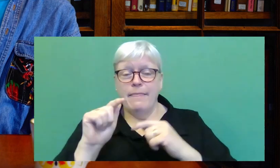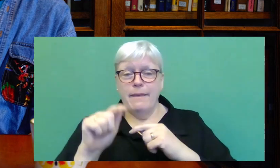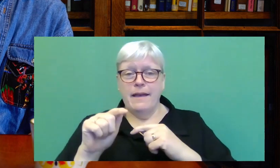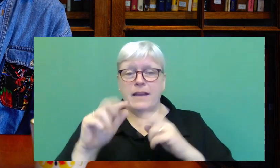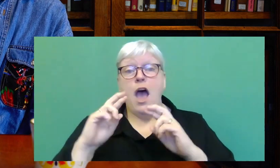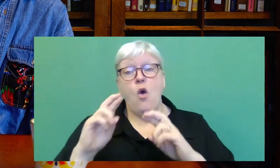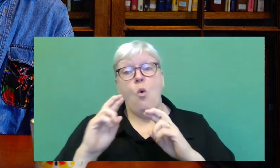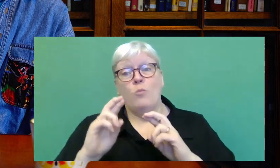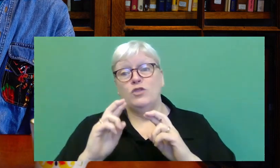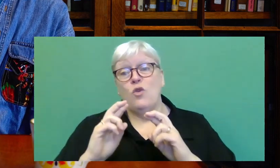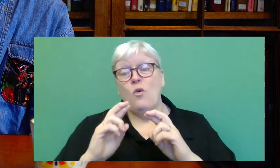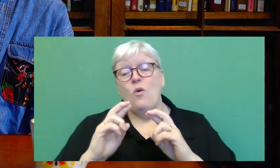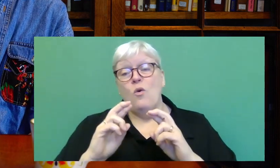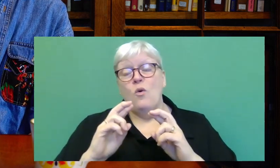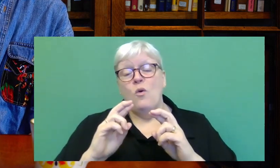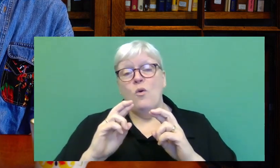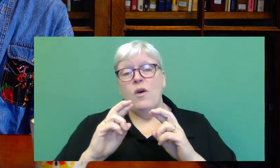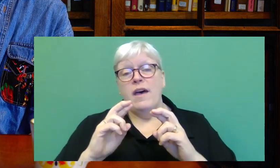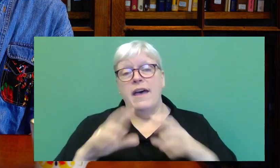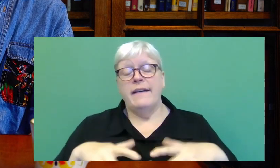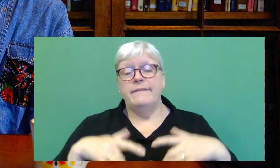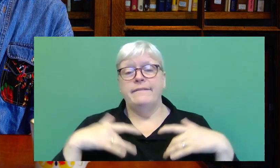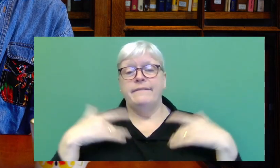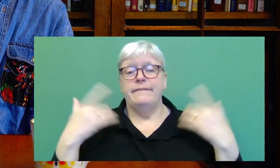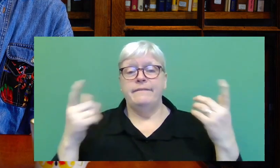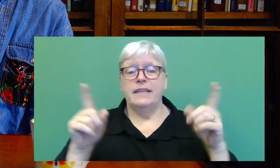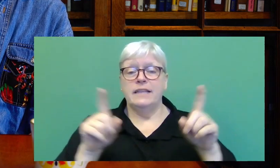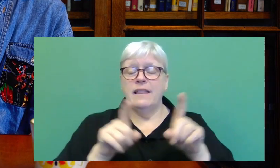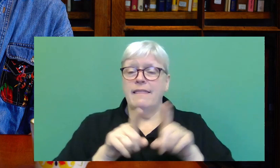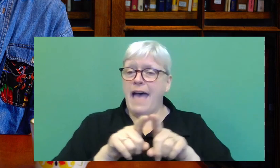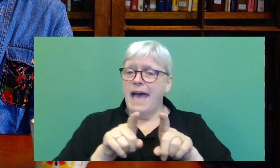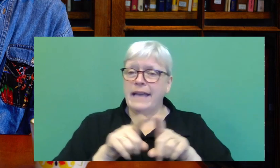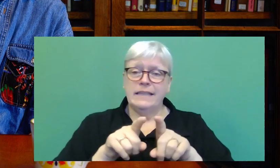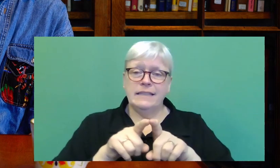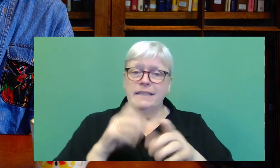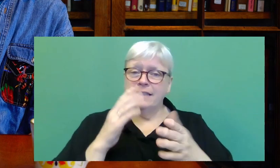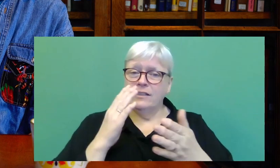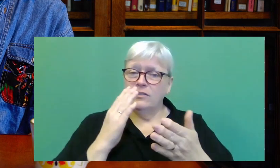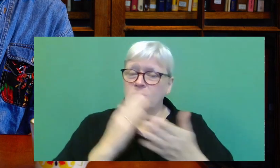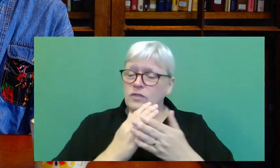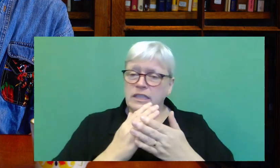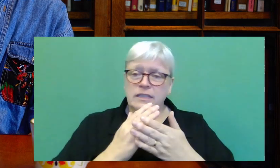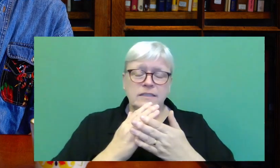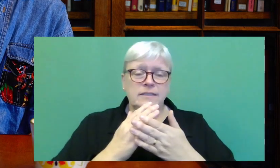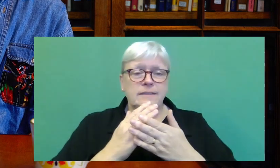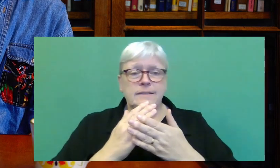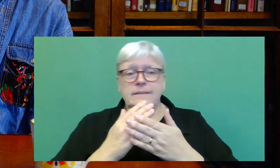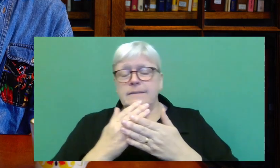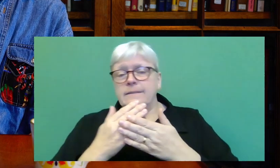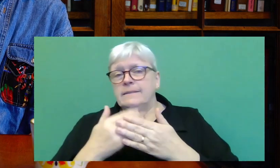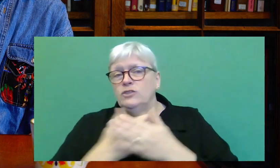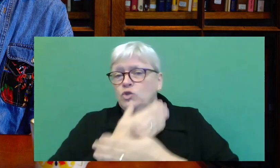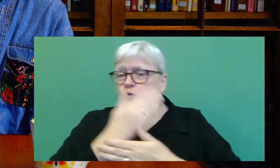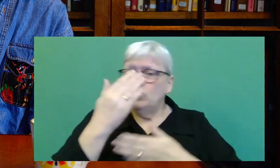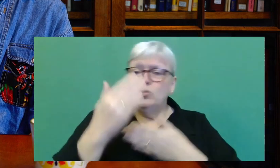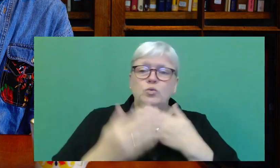like there is a real generation of writers and artists that are in contact